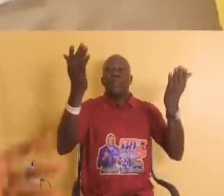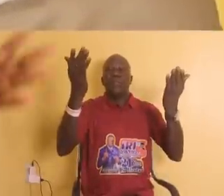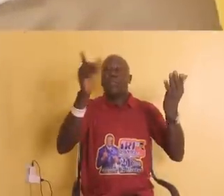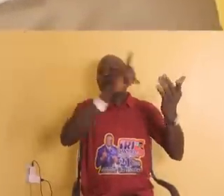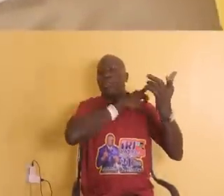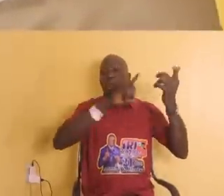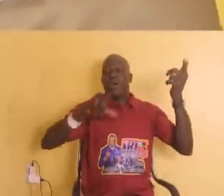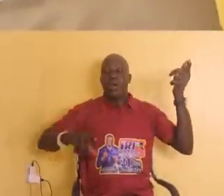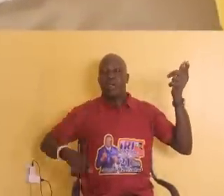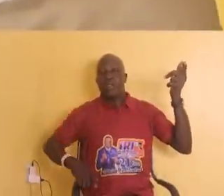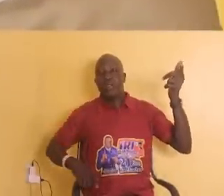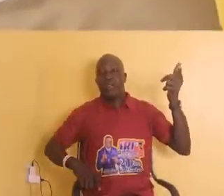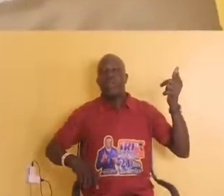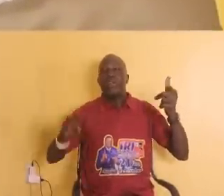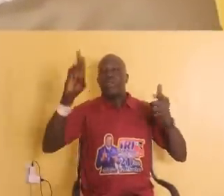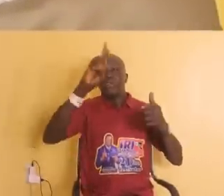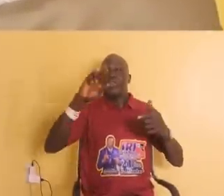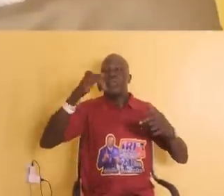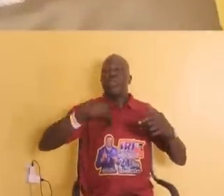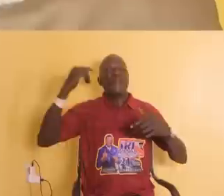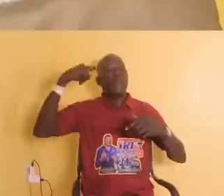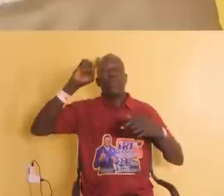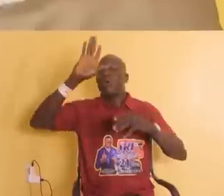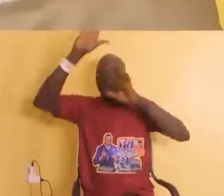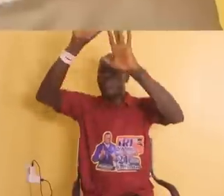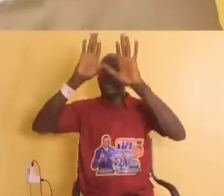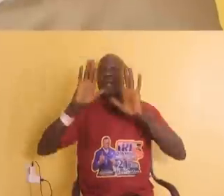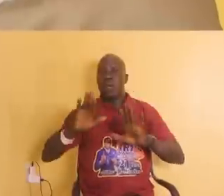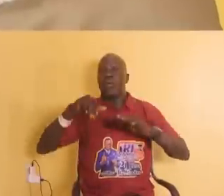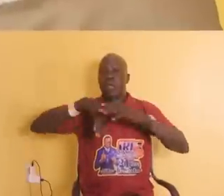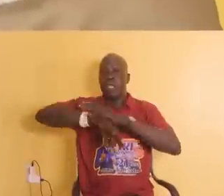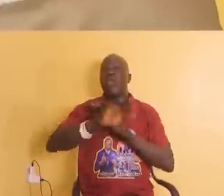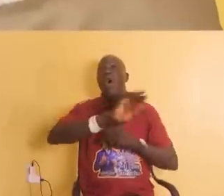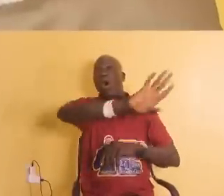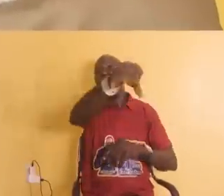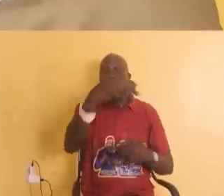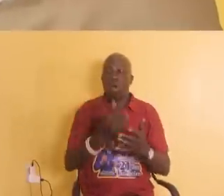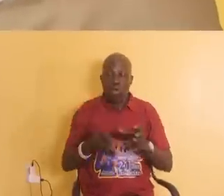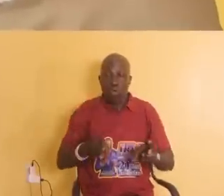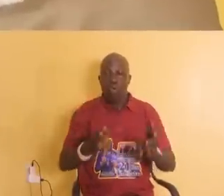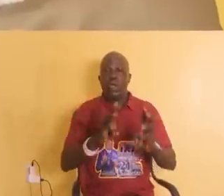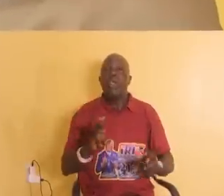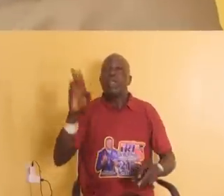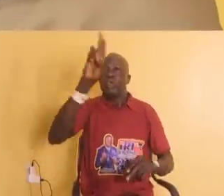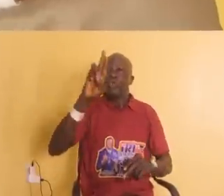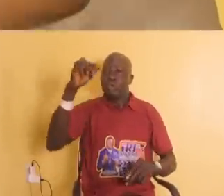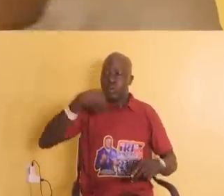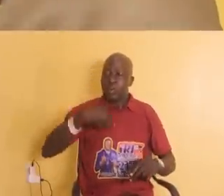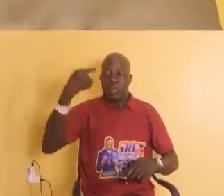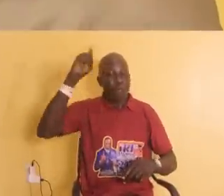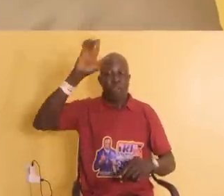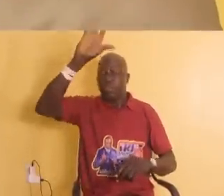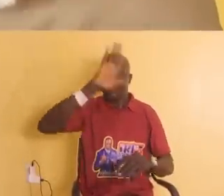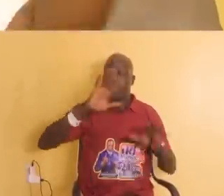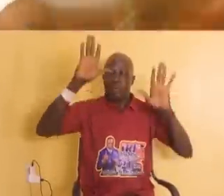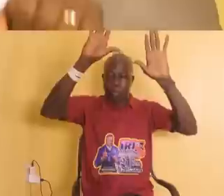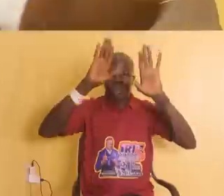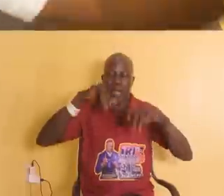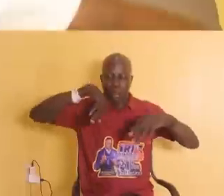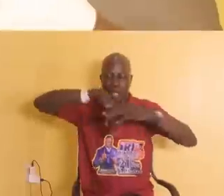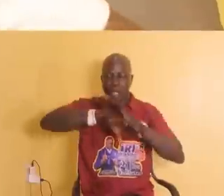hands oluwa lord elo me fun iyanu yin use me for your miracle me gbogbo ona in all ways elo me fun iyanu yin use me for your miracle oya